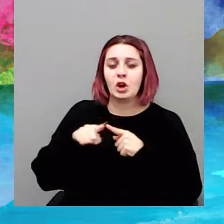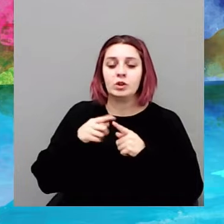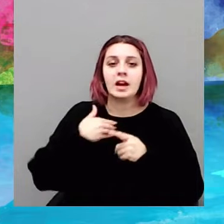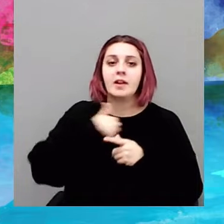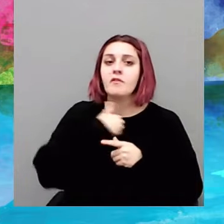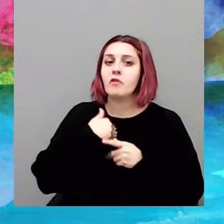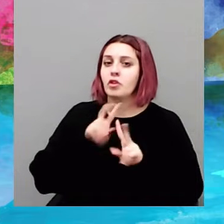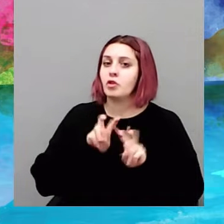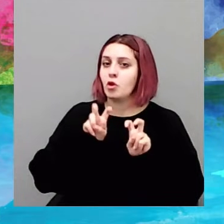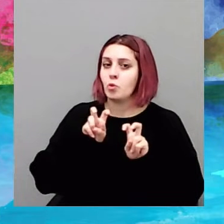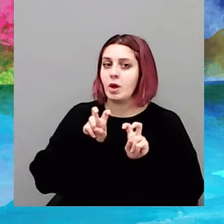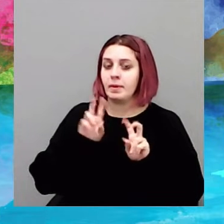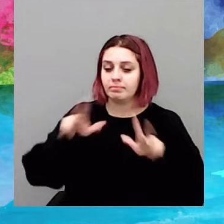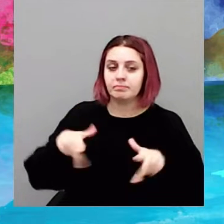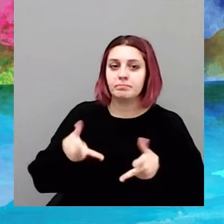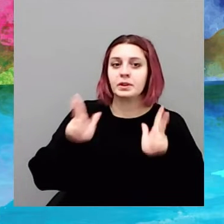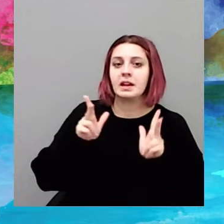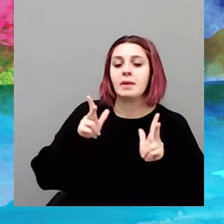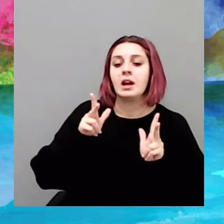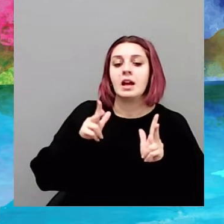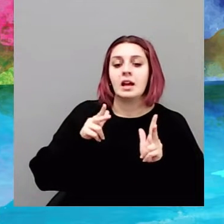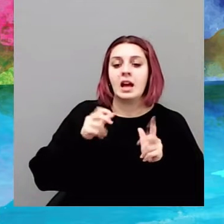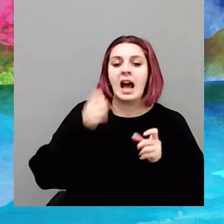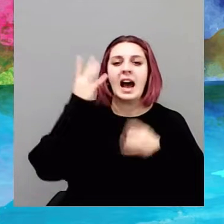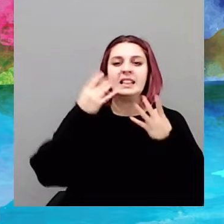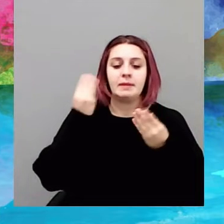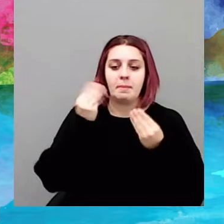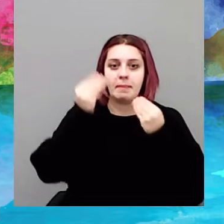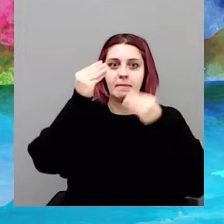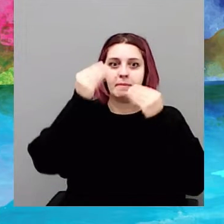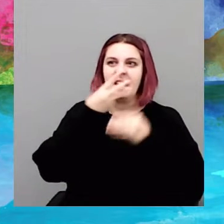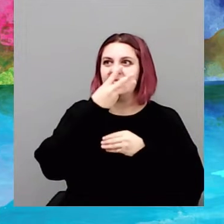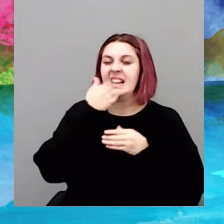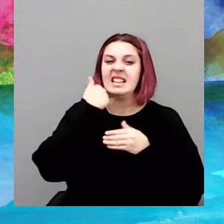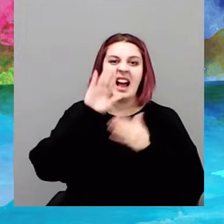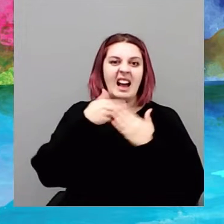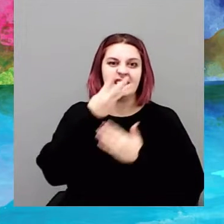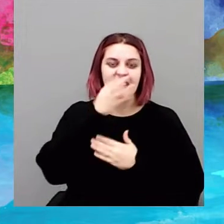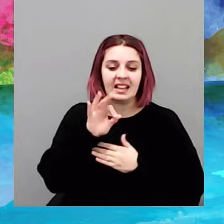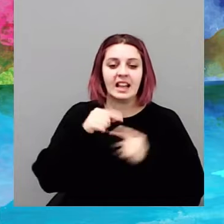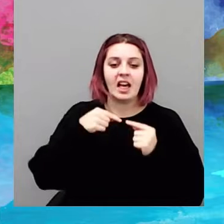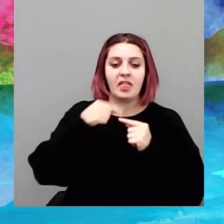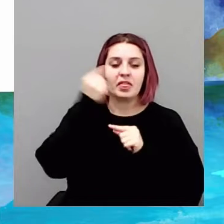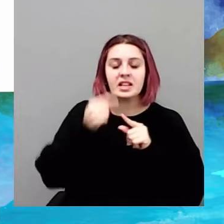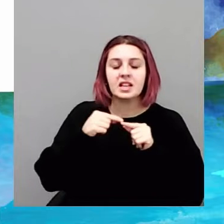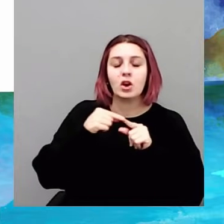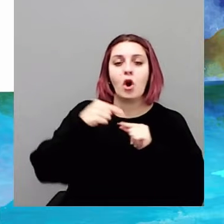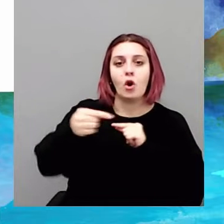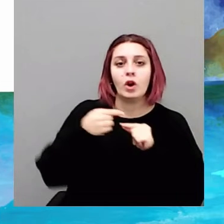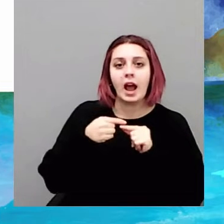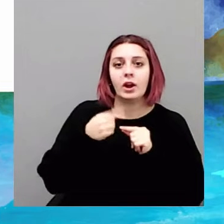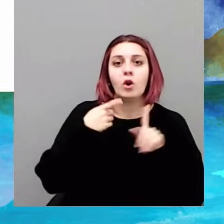more functionalities so that now it has more than 30 different functionalities. And there's an online